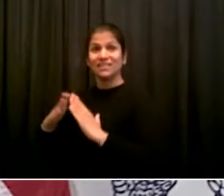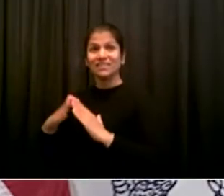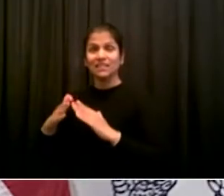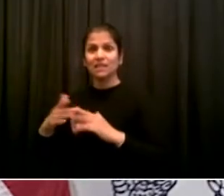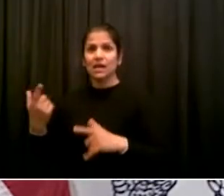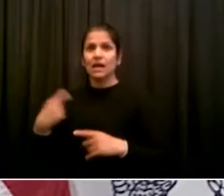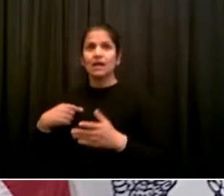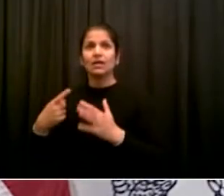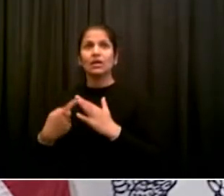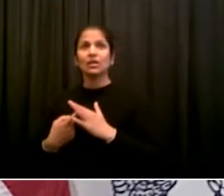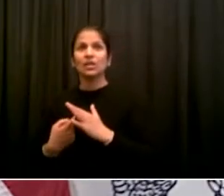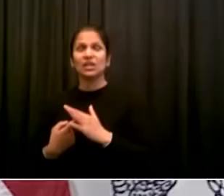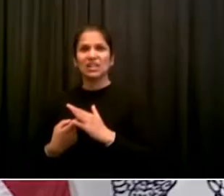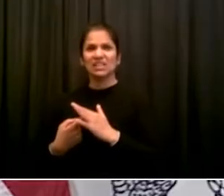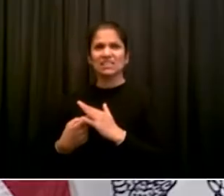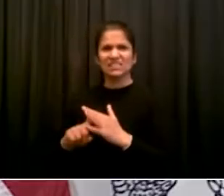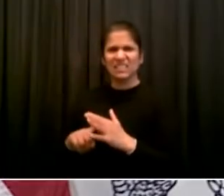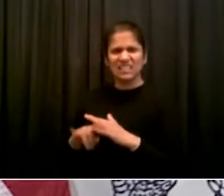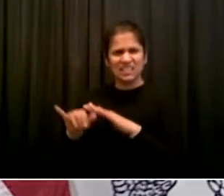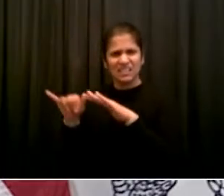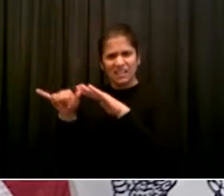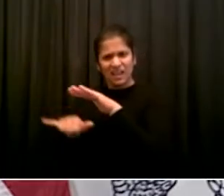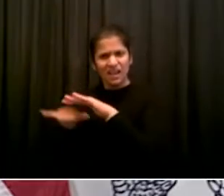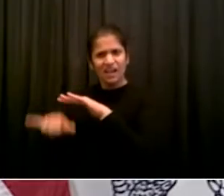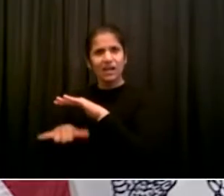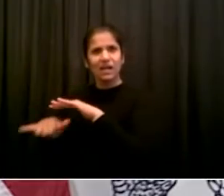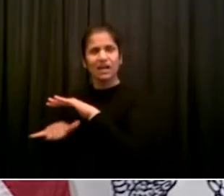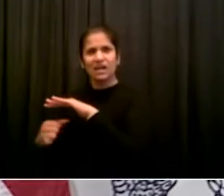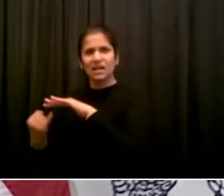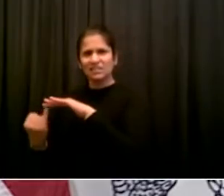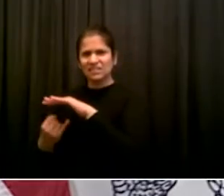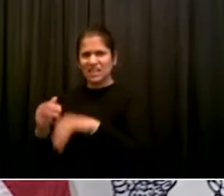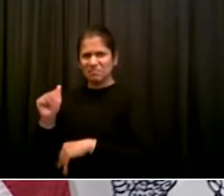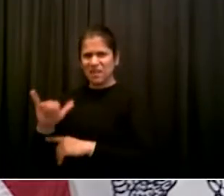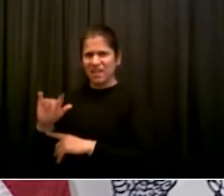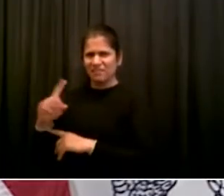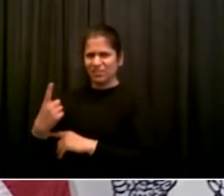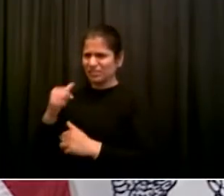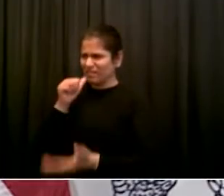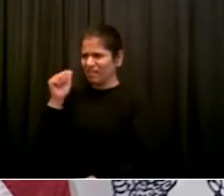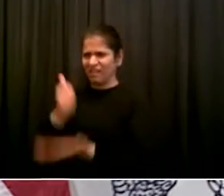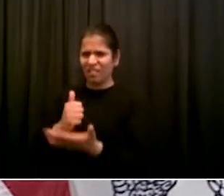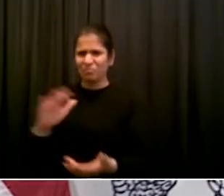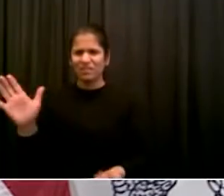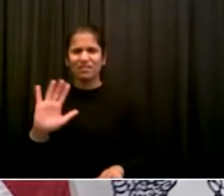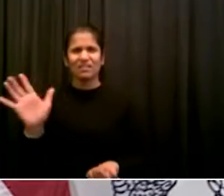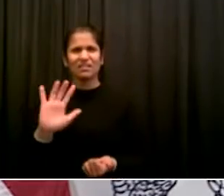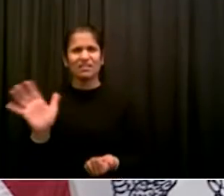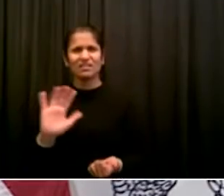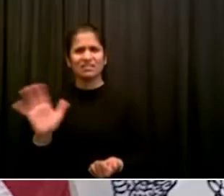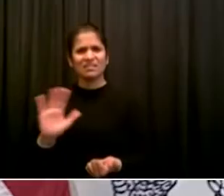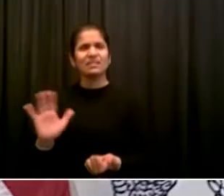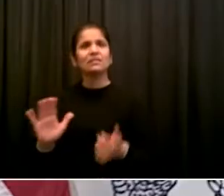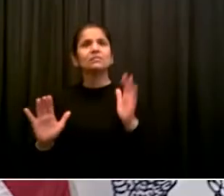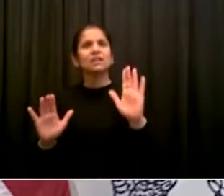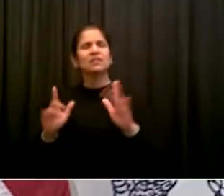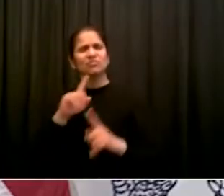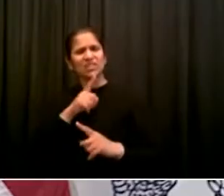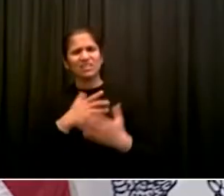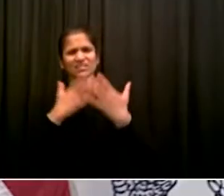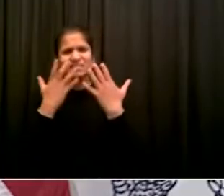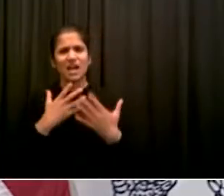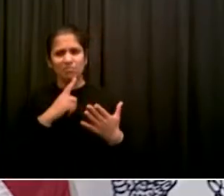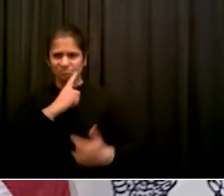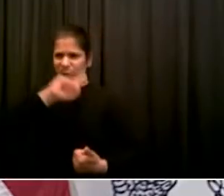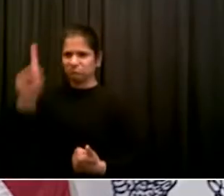the wrong thing to do. It's reckless. It doesn't help us with our recovery. Look, if you say someone